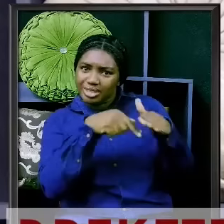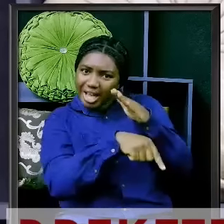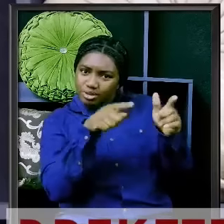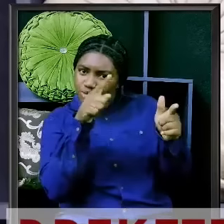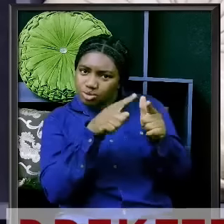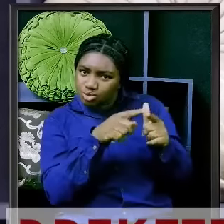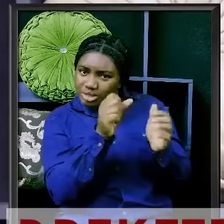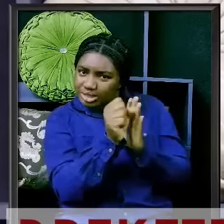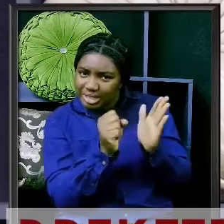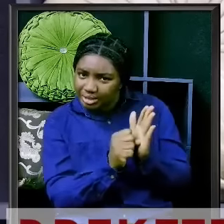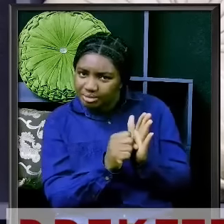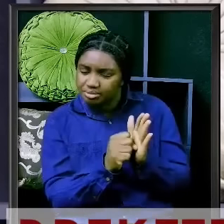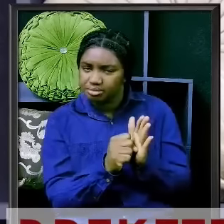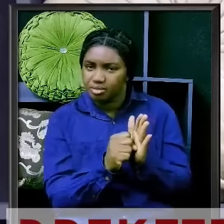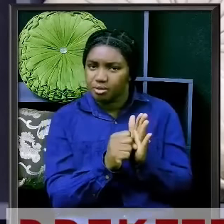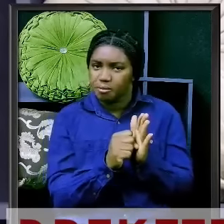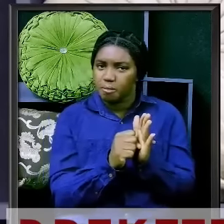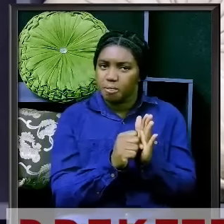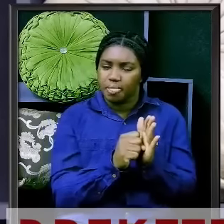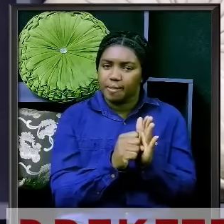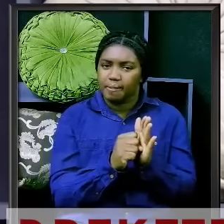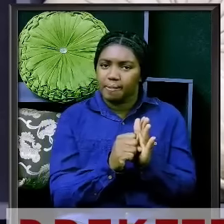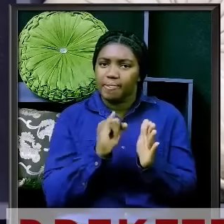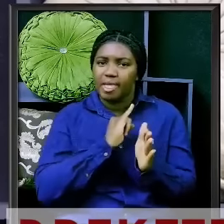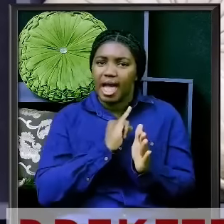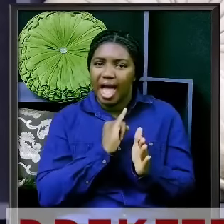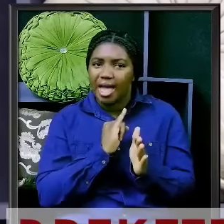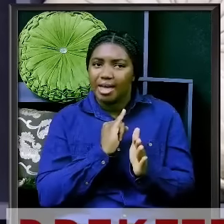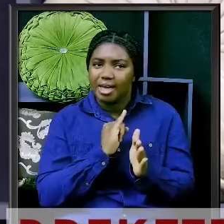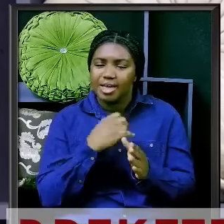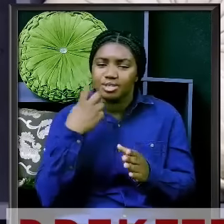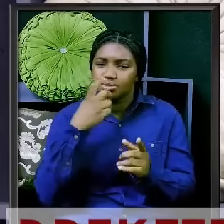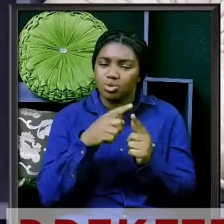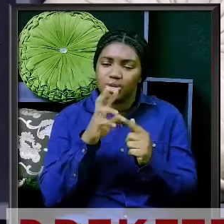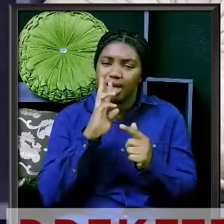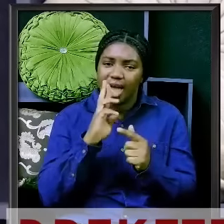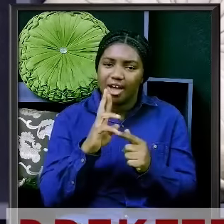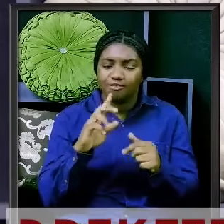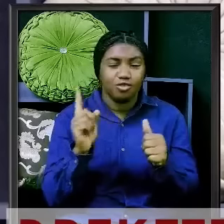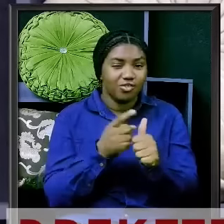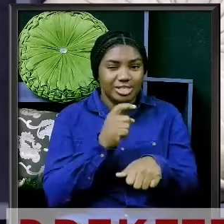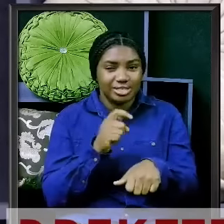First time I got a message. I've not spoken with her for the first time. Okay.